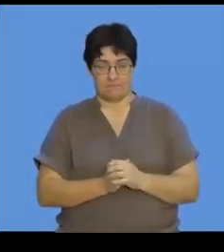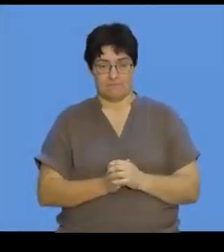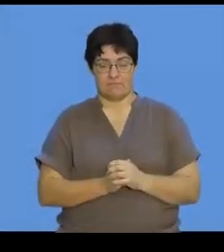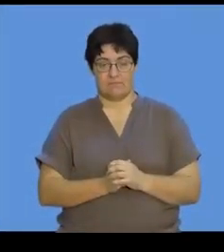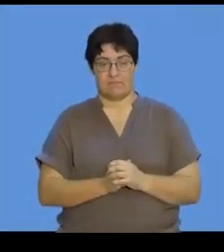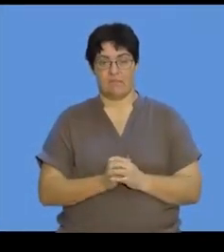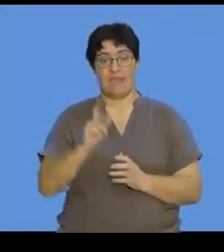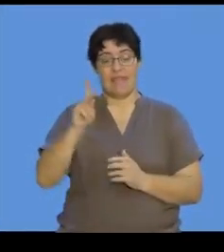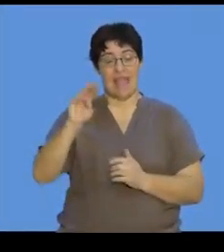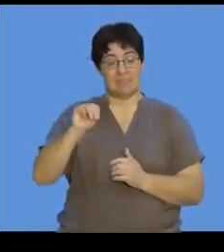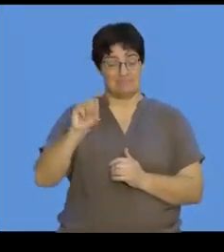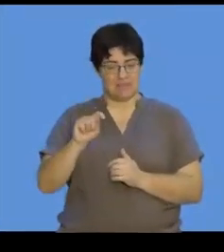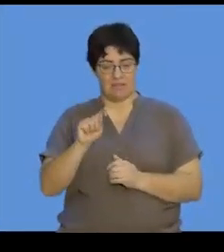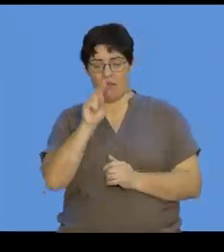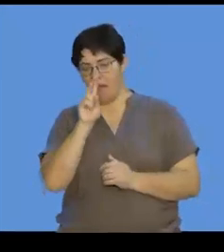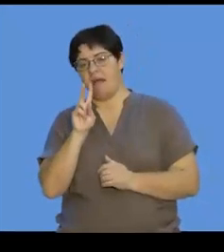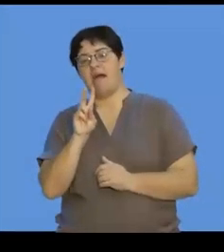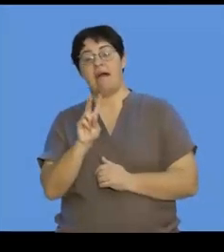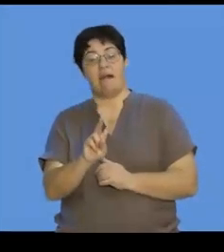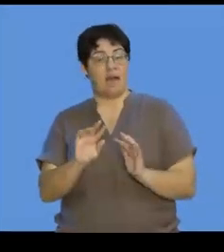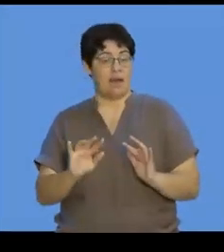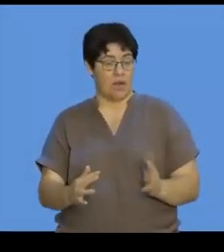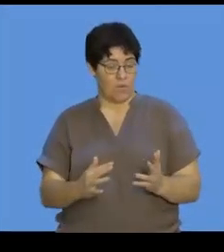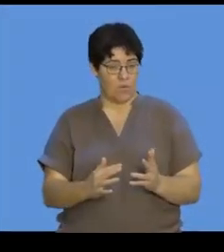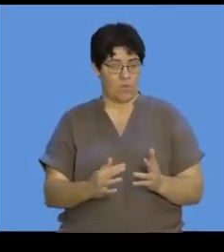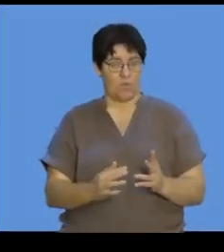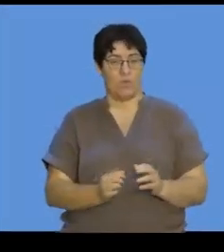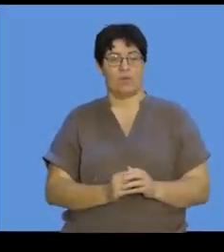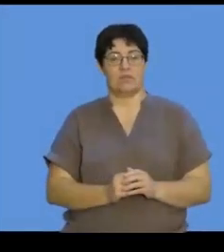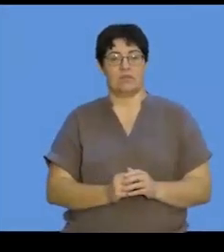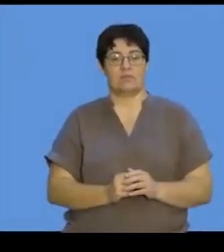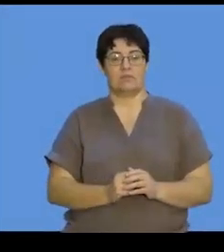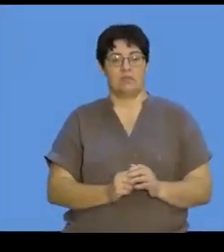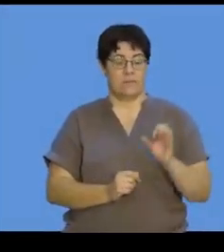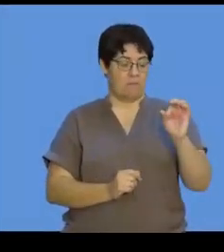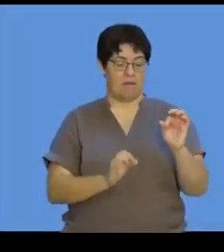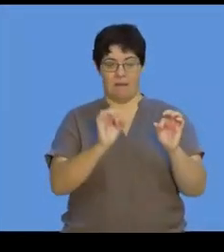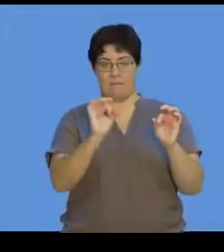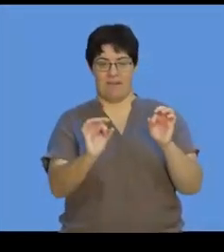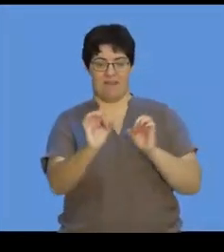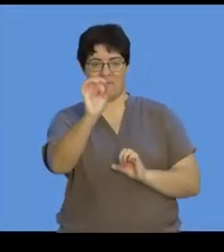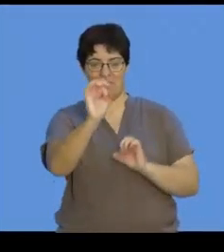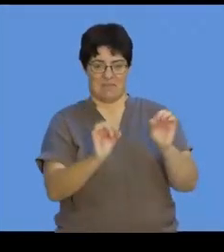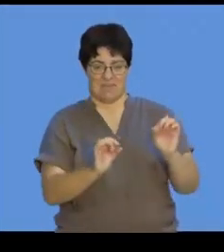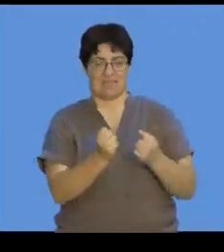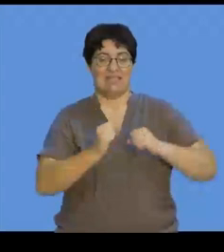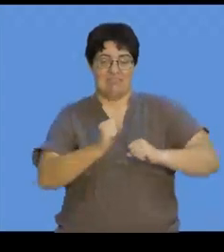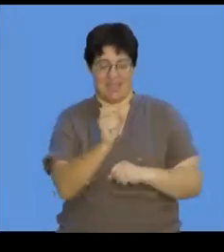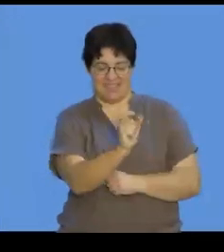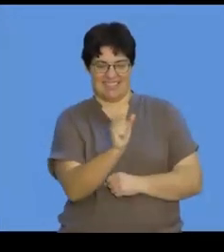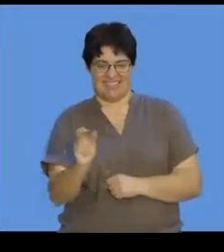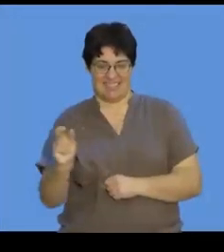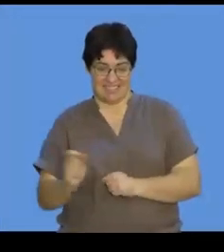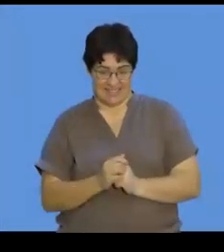kinetic molecular theory, we can look at it in terms of the distance, which actually affects the spaces between the